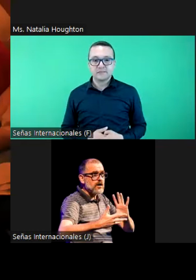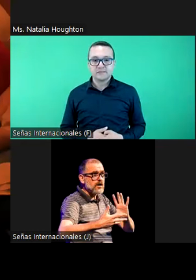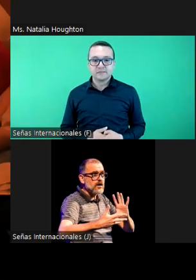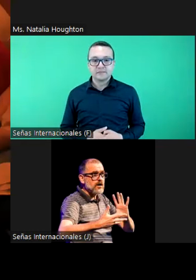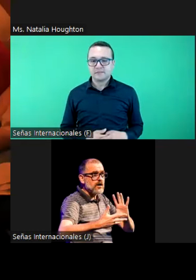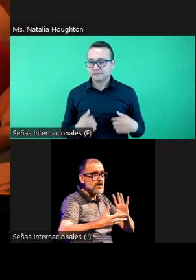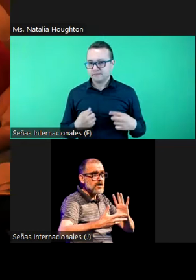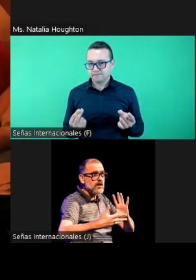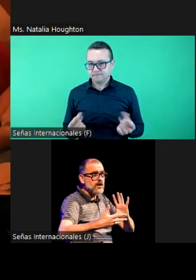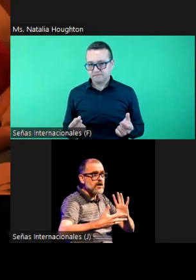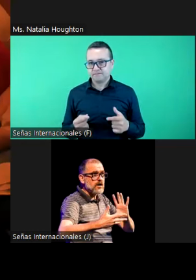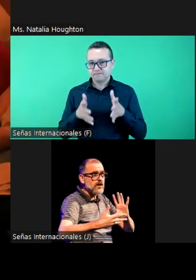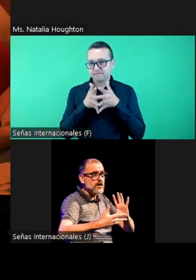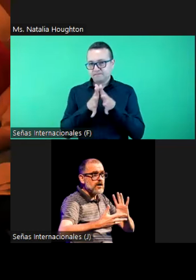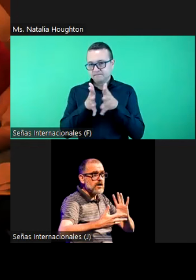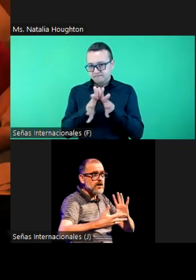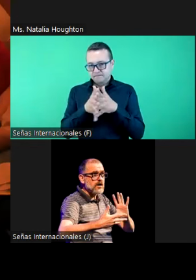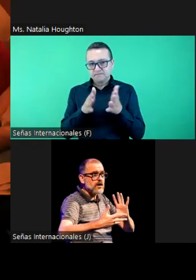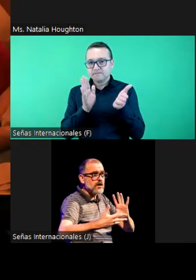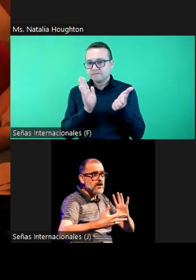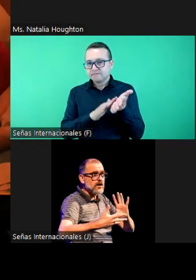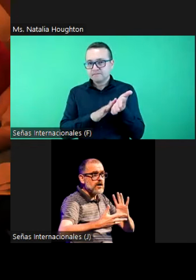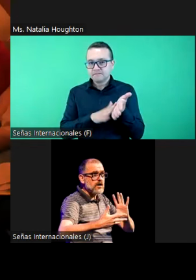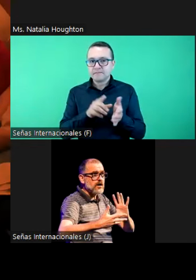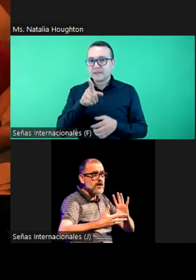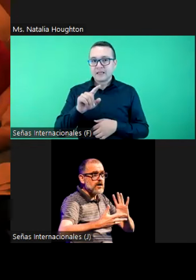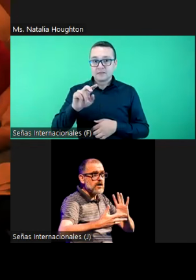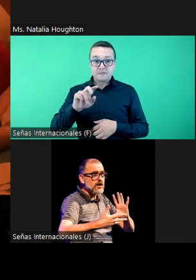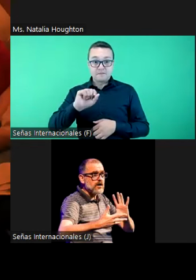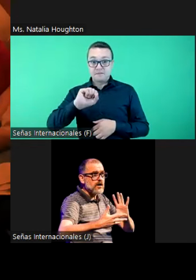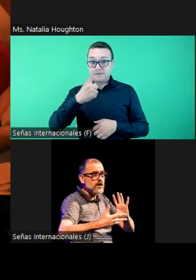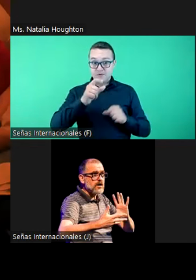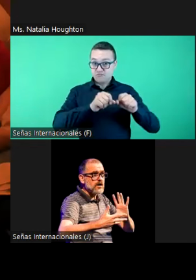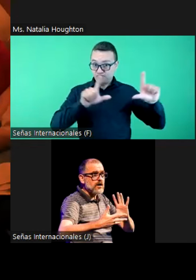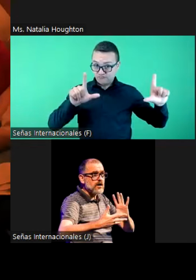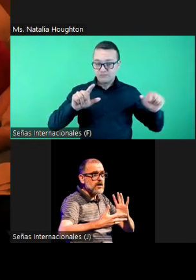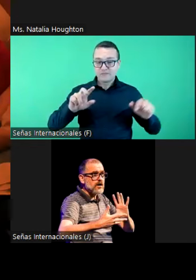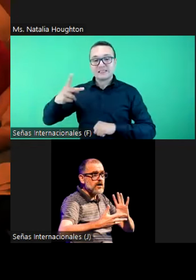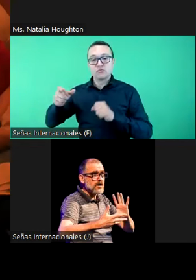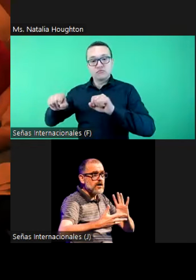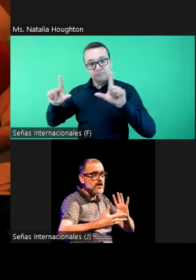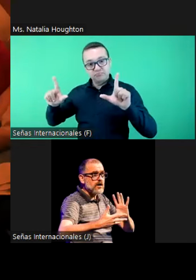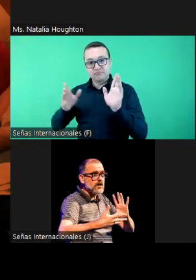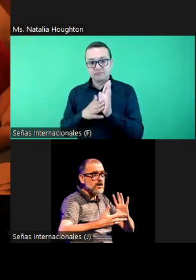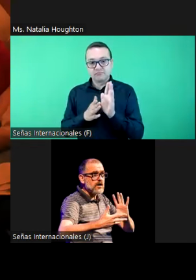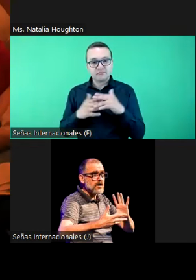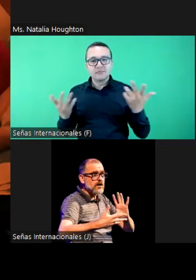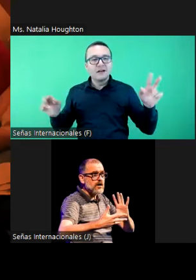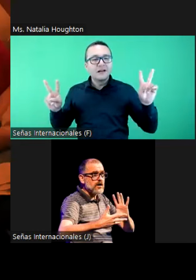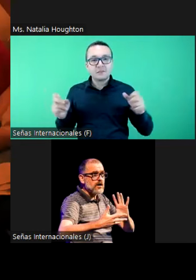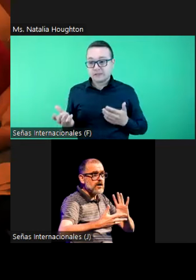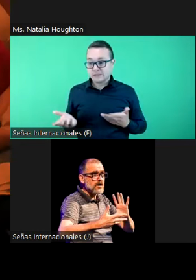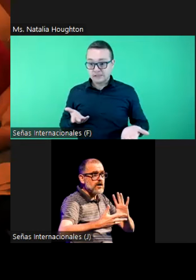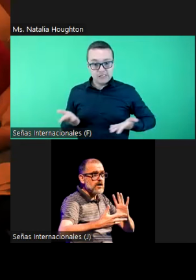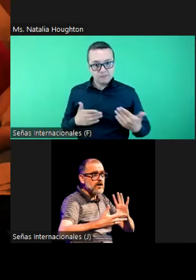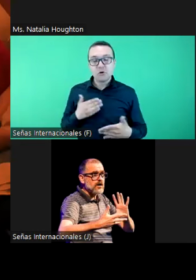I will comment on the results of this second publication, and it has to do with the